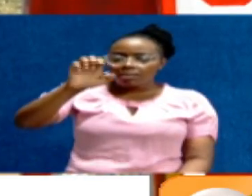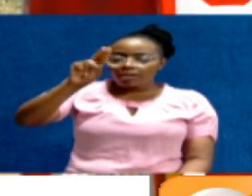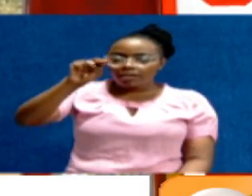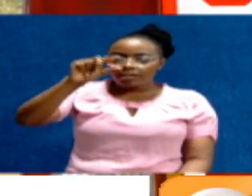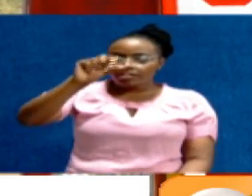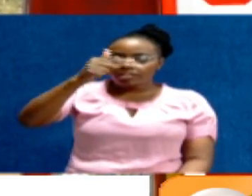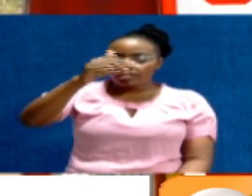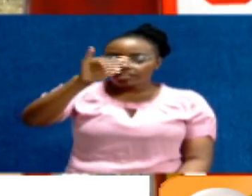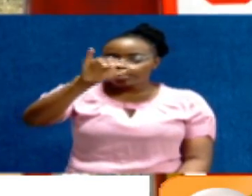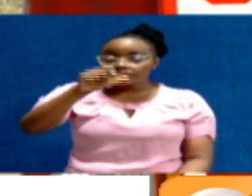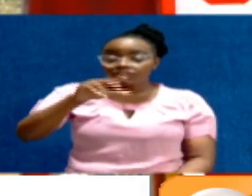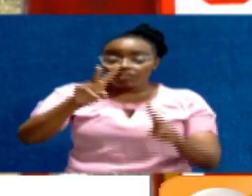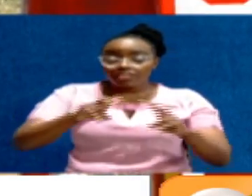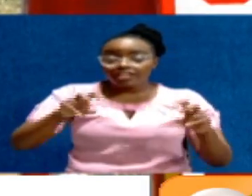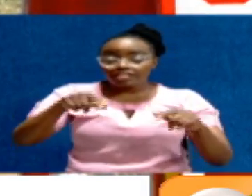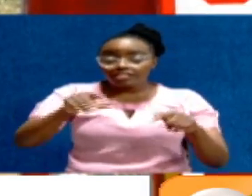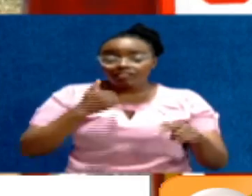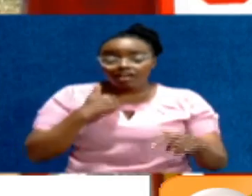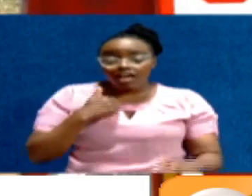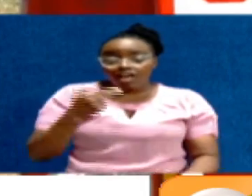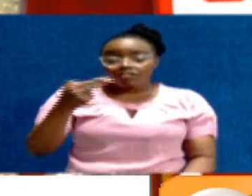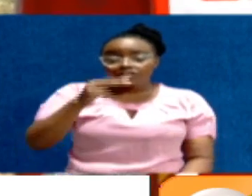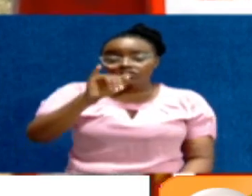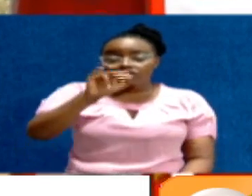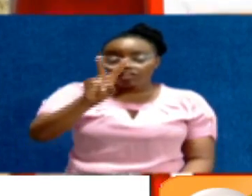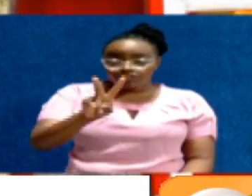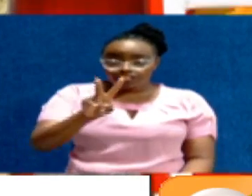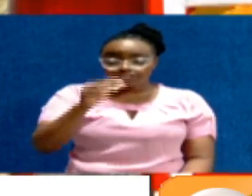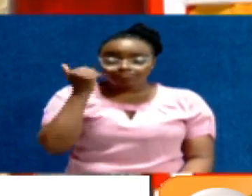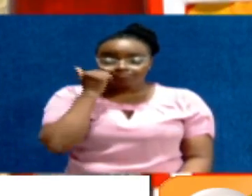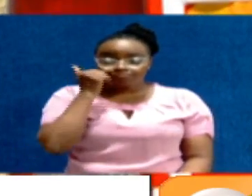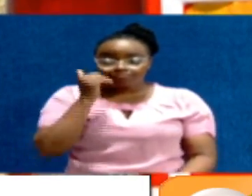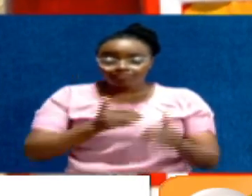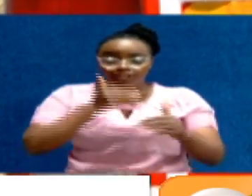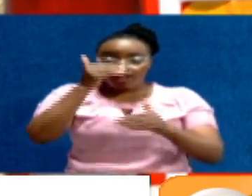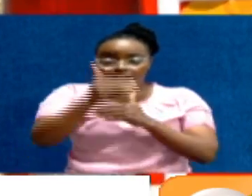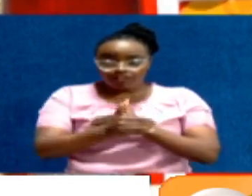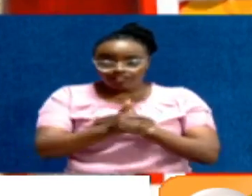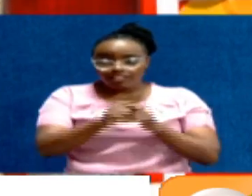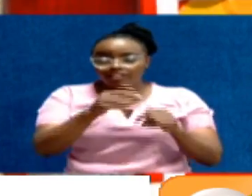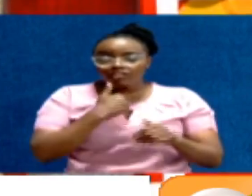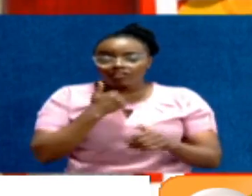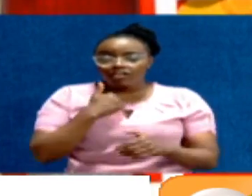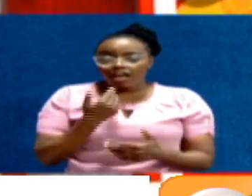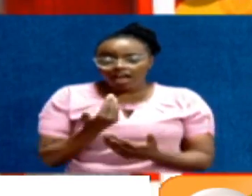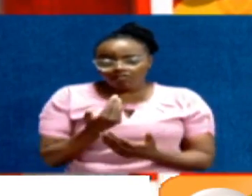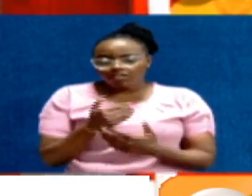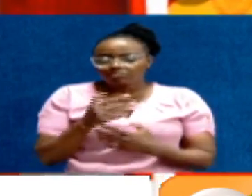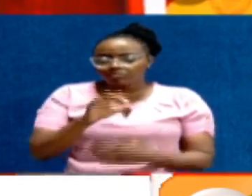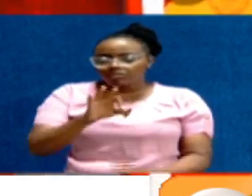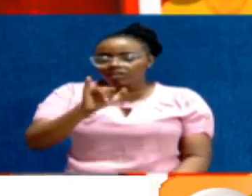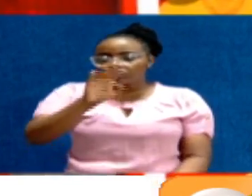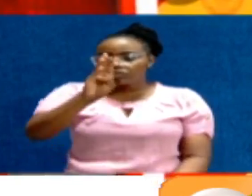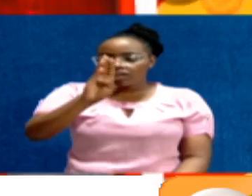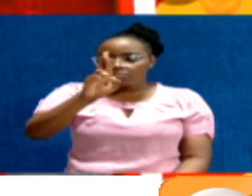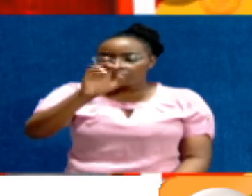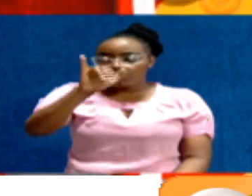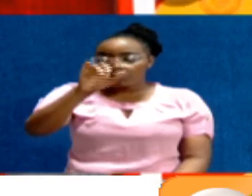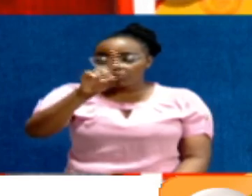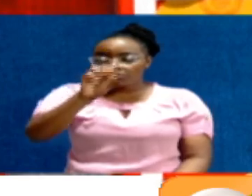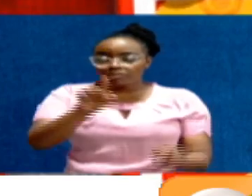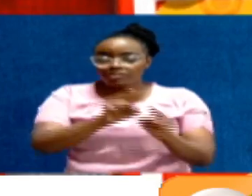medical tests, they discovered she was also HIV positive. Shortly after, she developed fibroids. That